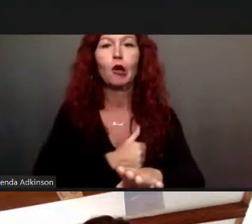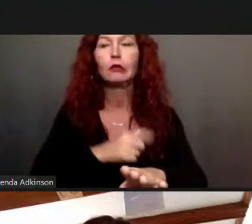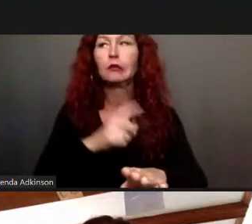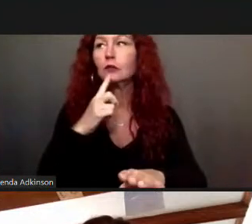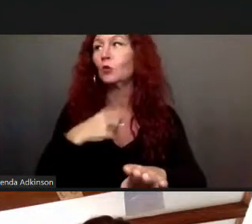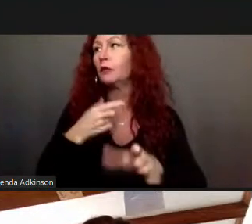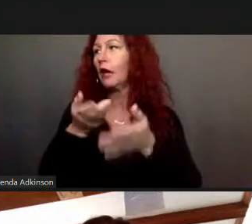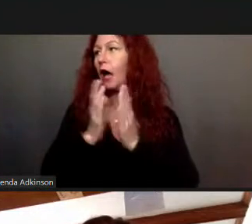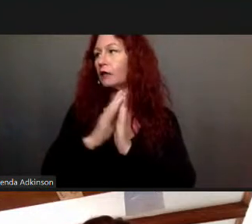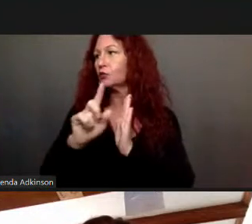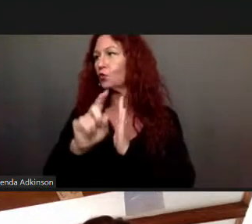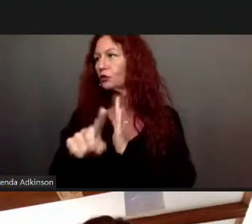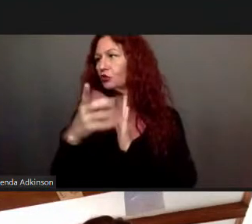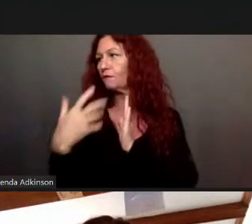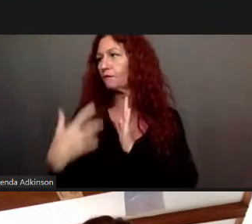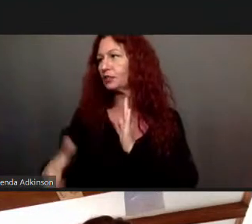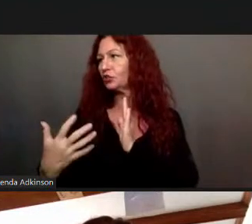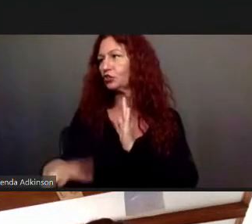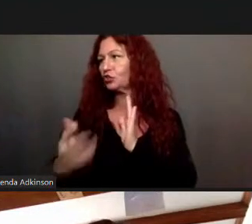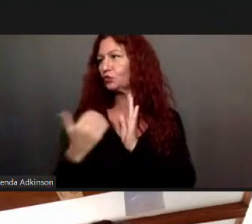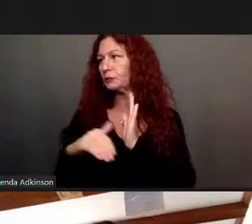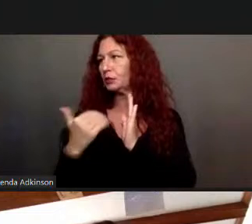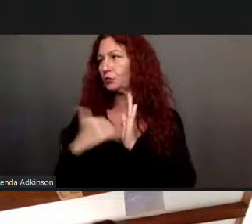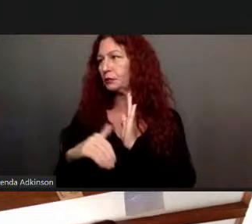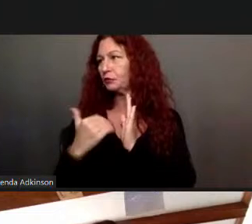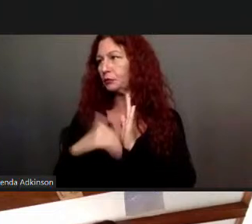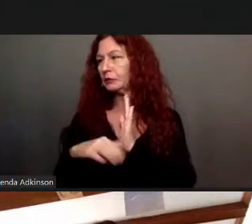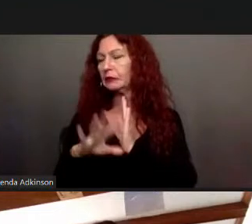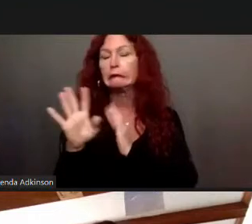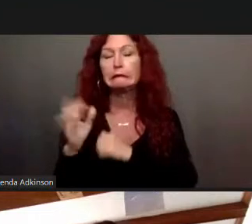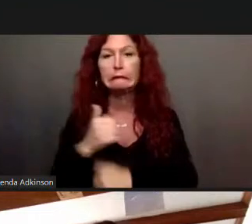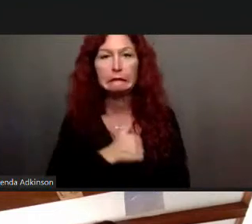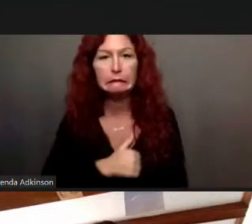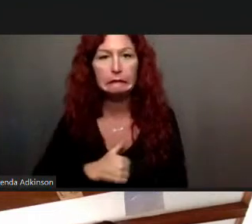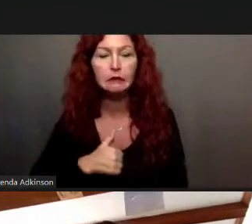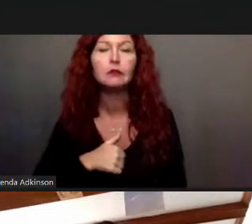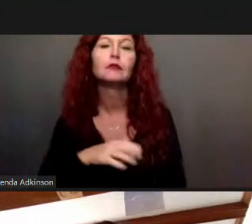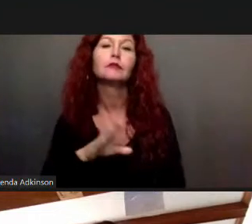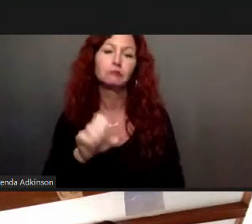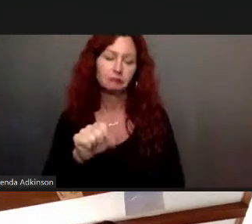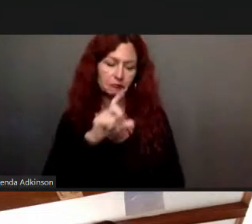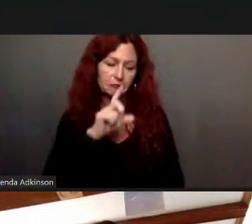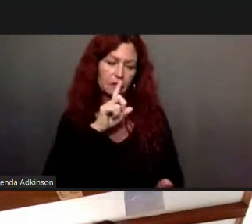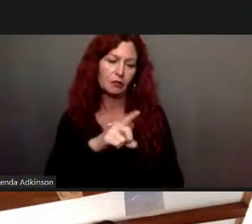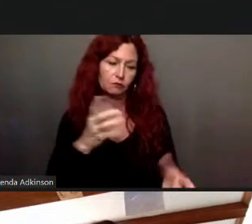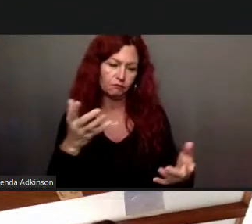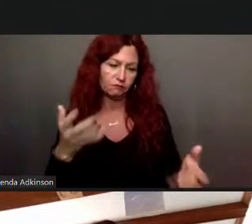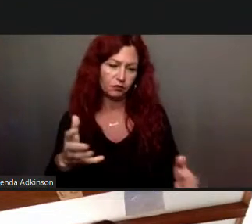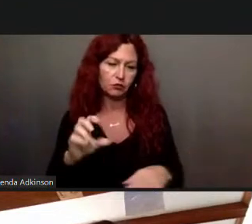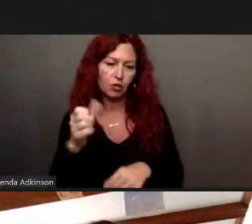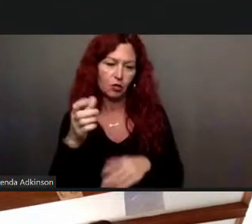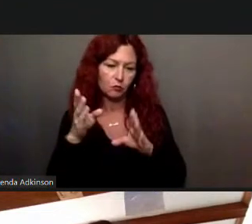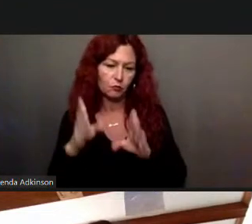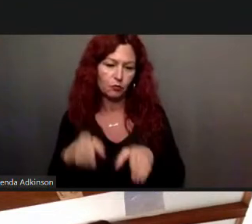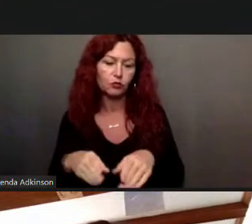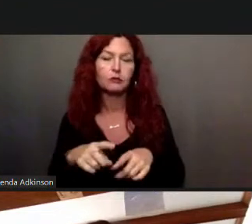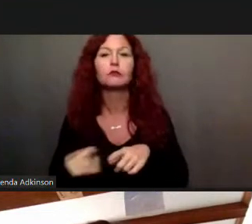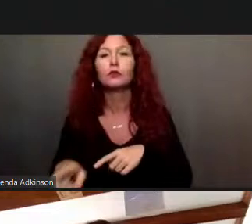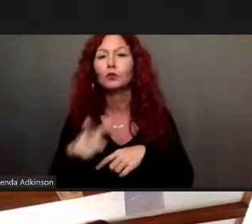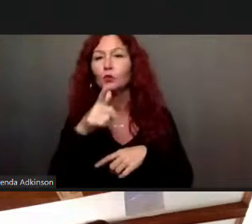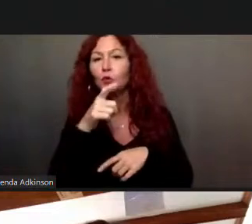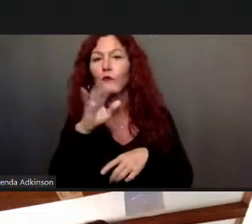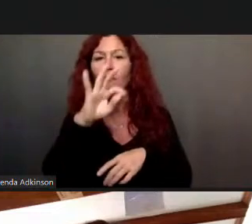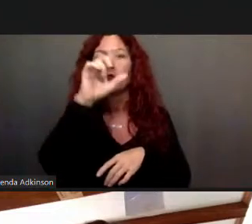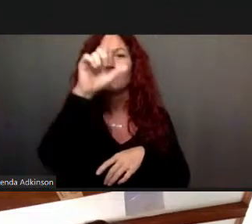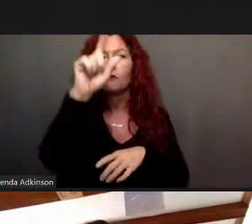Yes, we did. And that's the purview of the Florida Department of Health and also the federal government. at the airports. They screen everybody coming